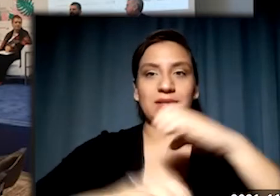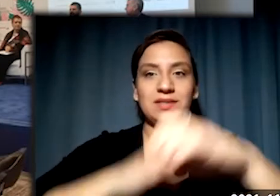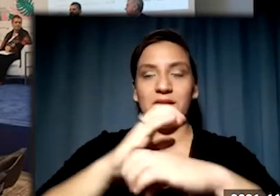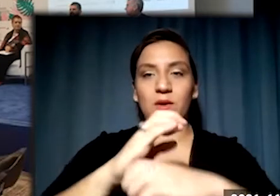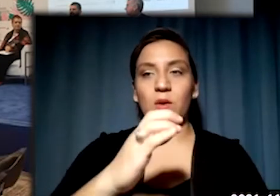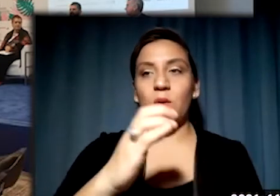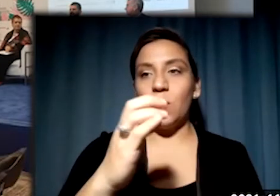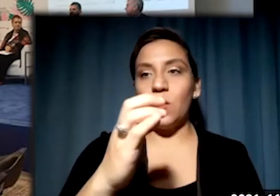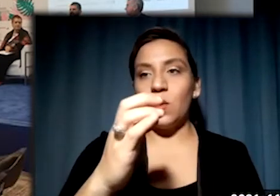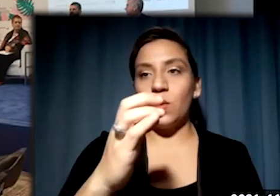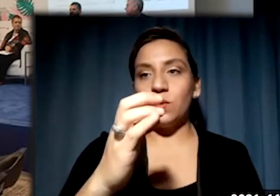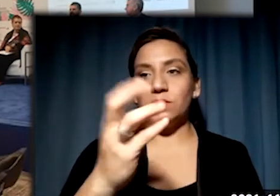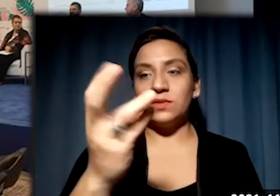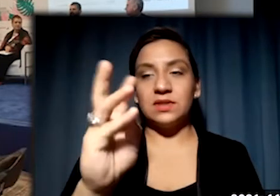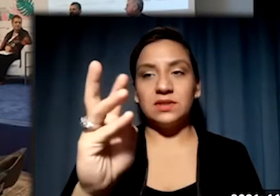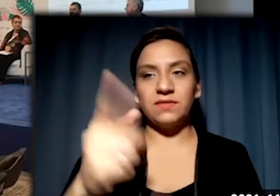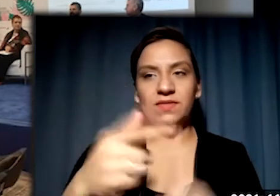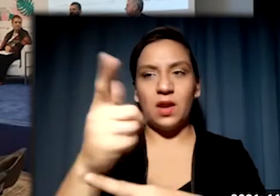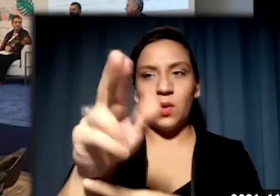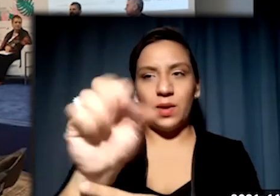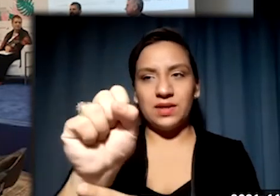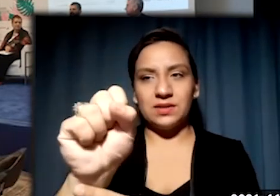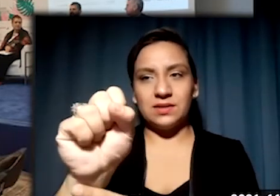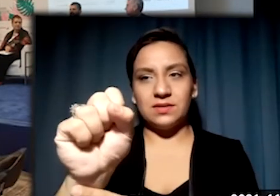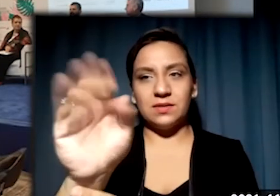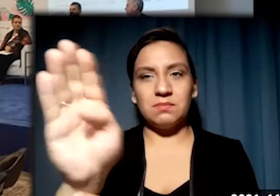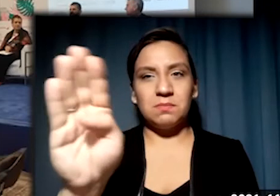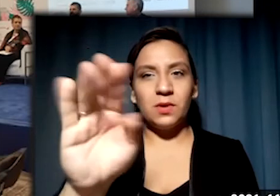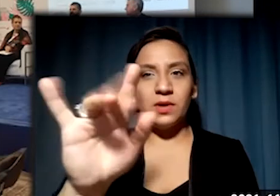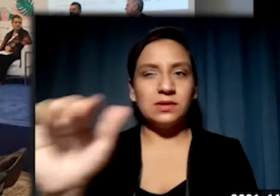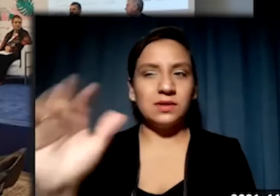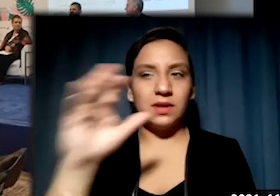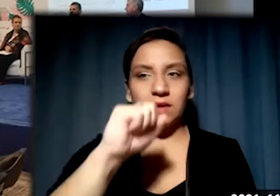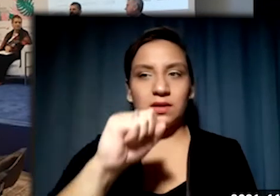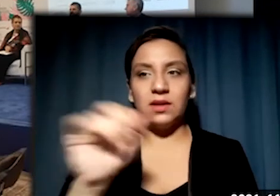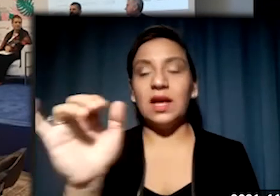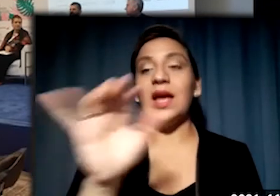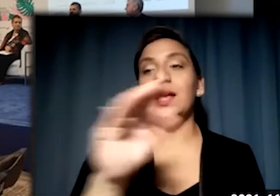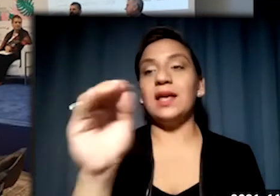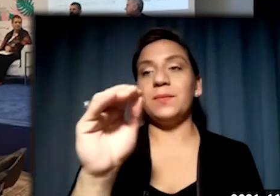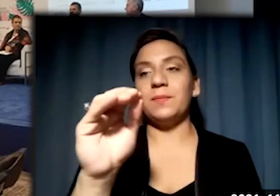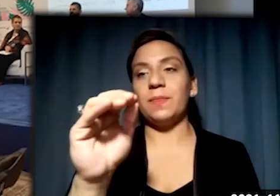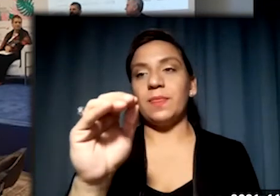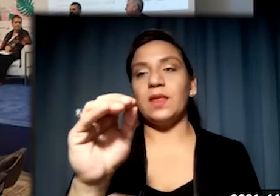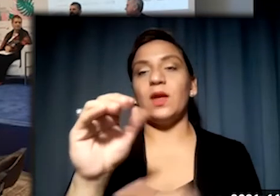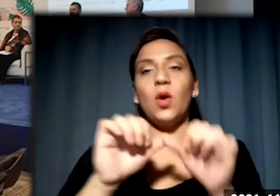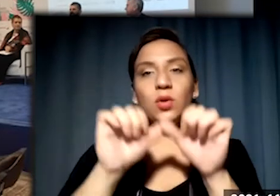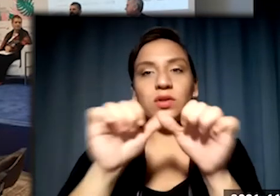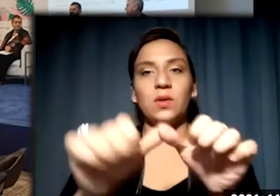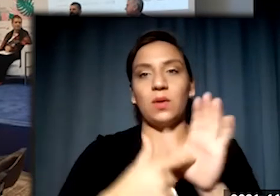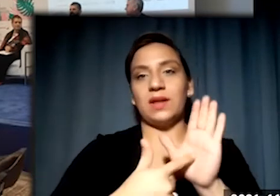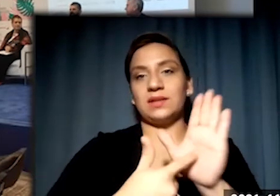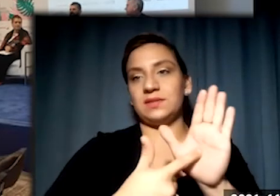collaborate to achieve the assembly of an art exhibition in the City Museum based on one of the publications. All of